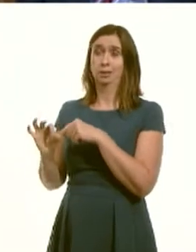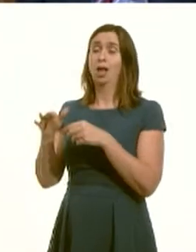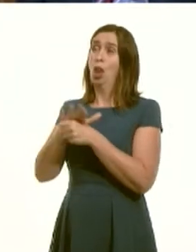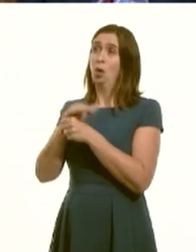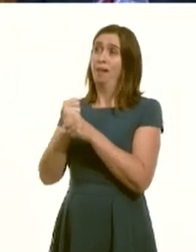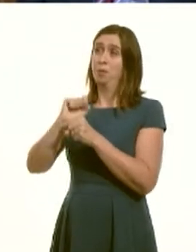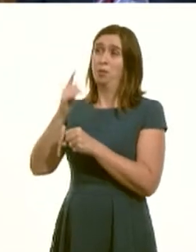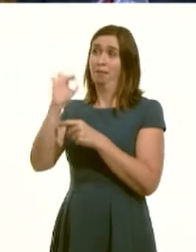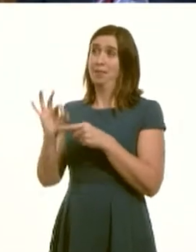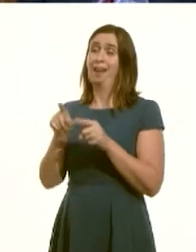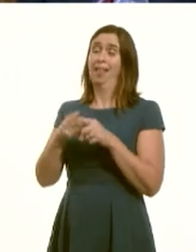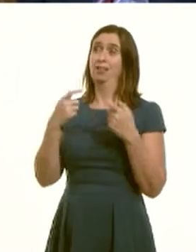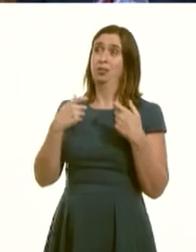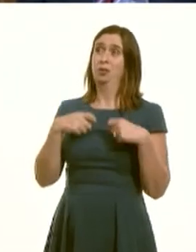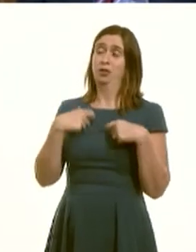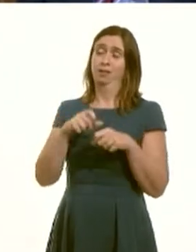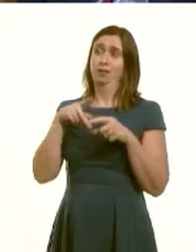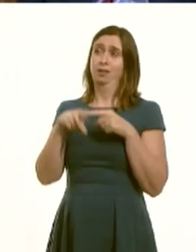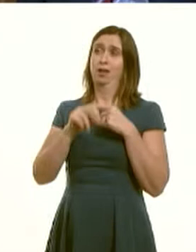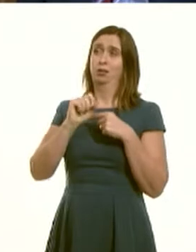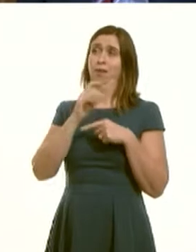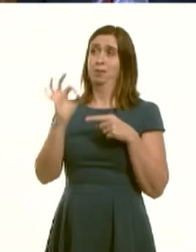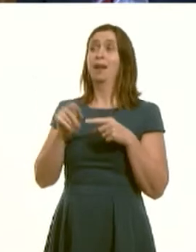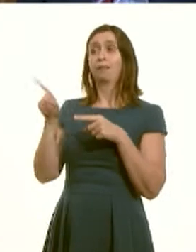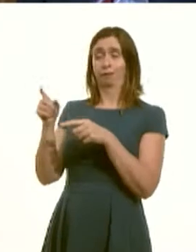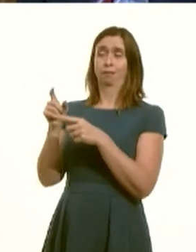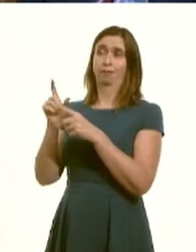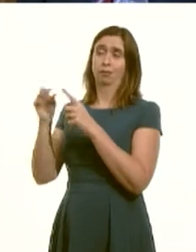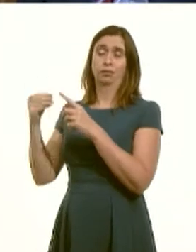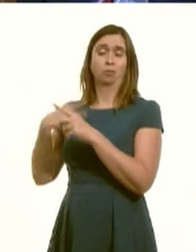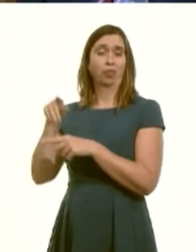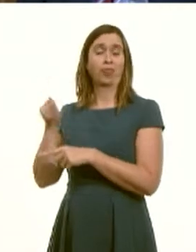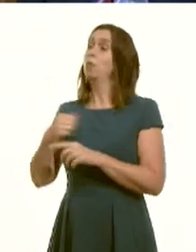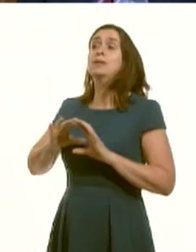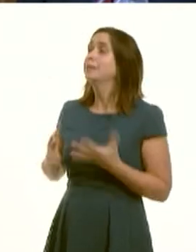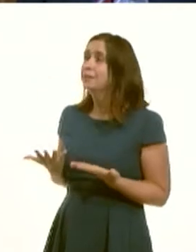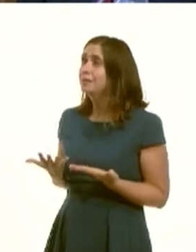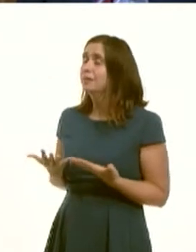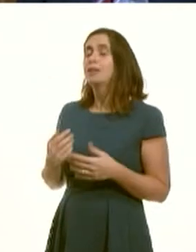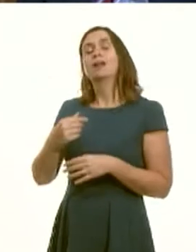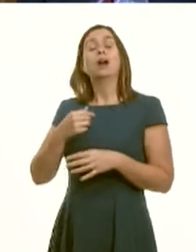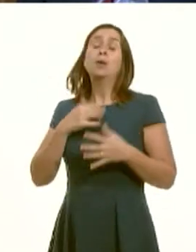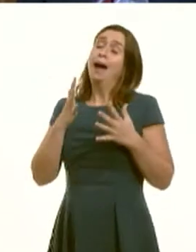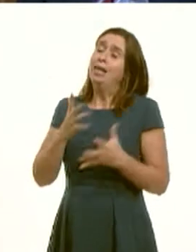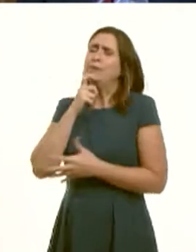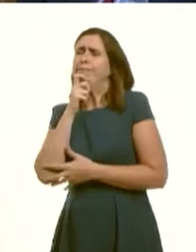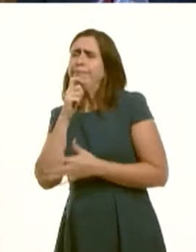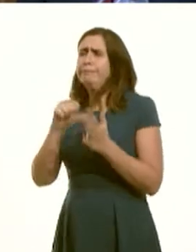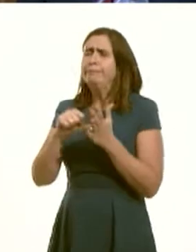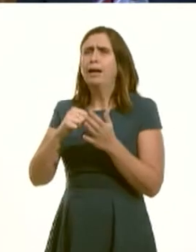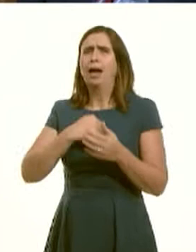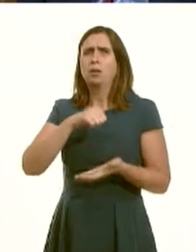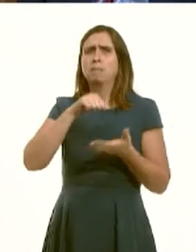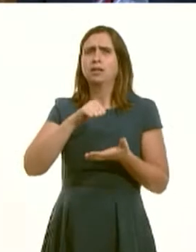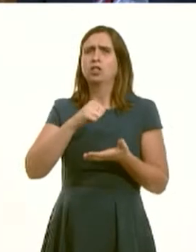social services by 12%, as he wanted. But I understand, of course, that cuts have to come somewhere. We've had cuts of 10% in our budget